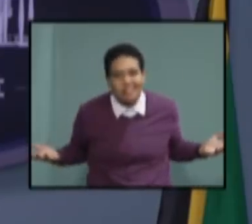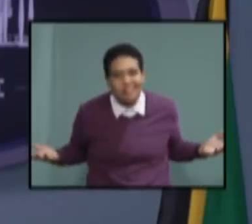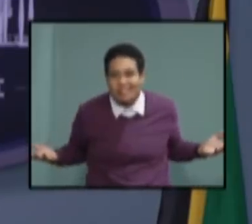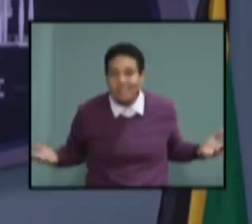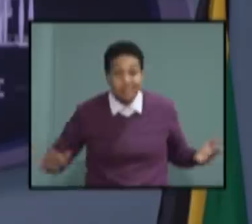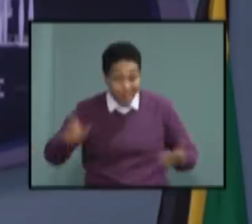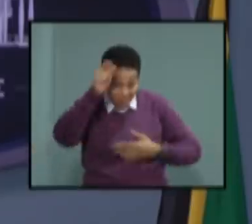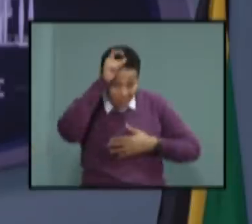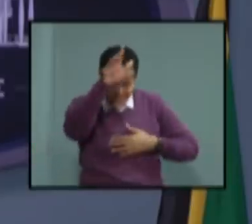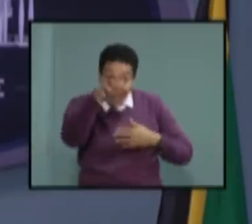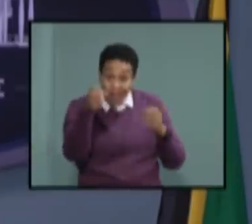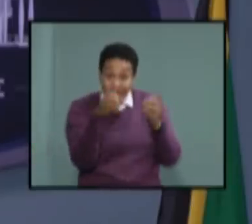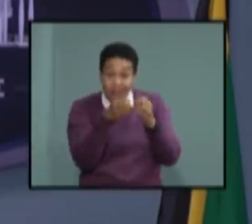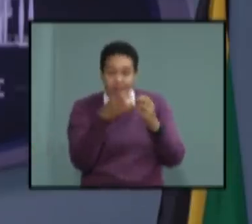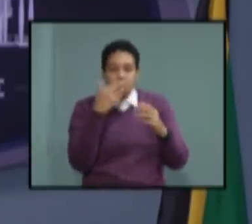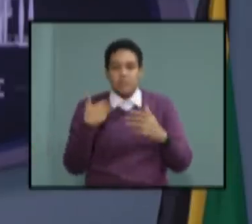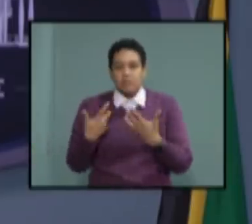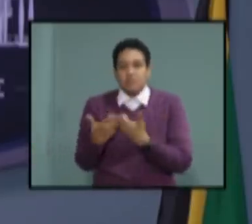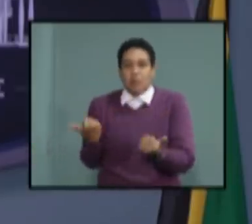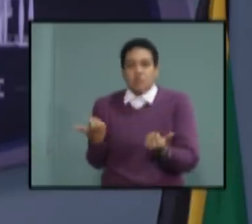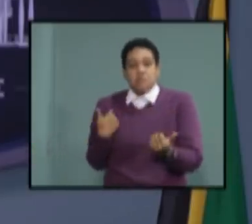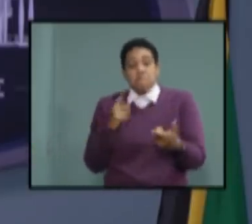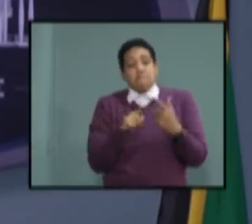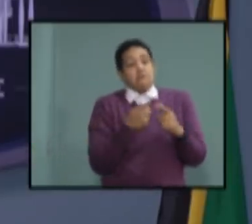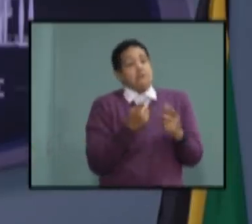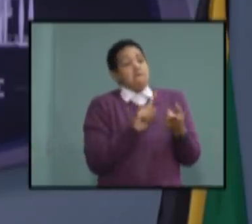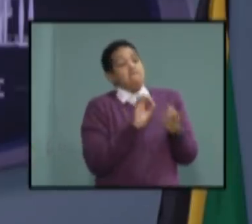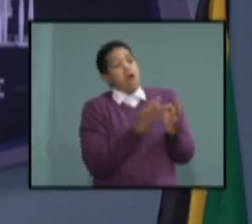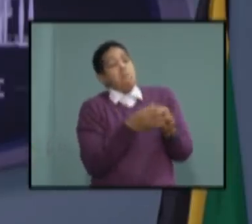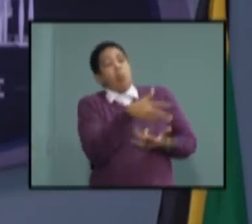More than that, isolate yourself.